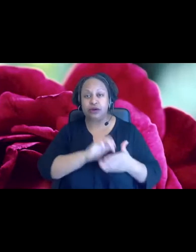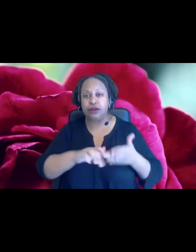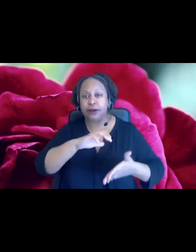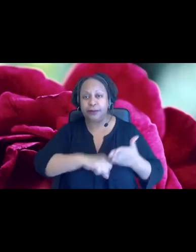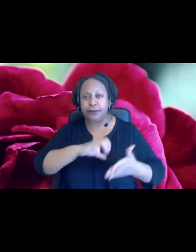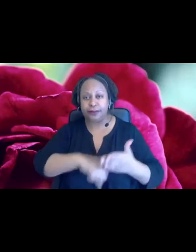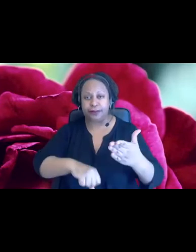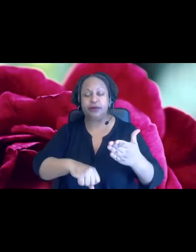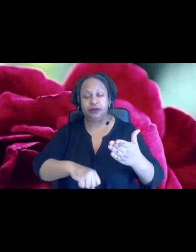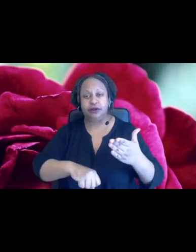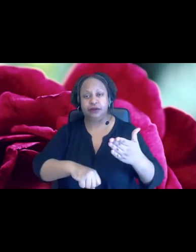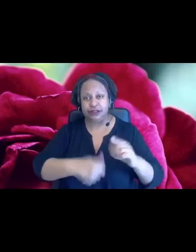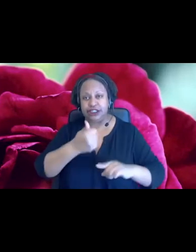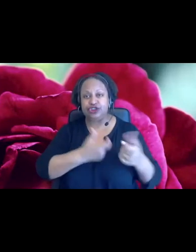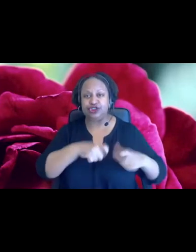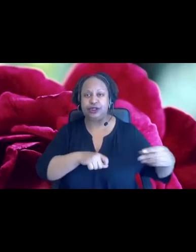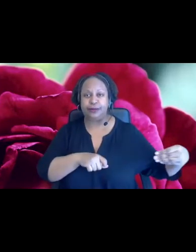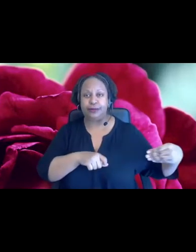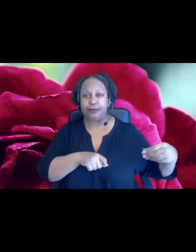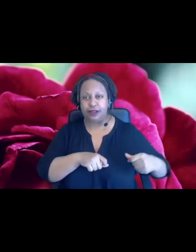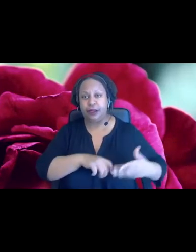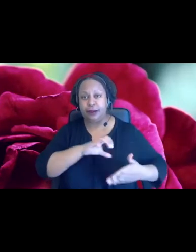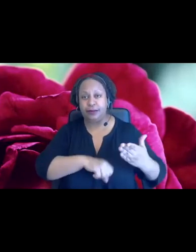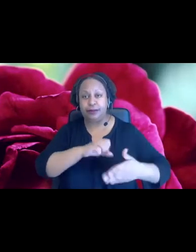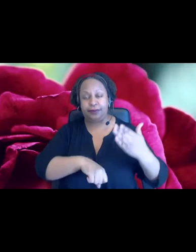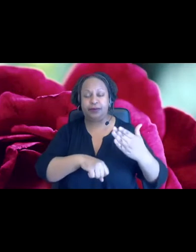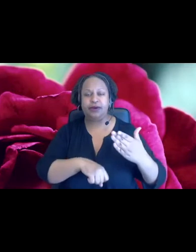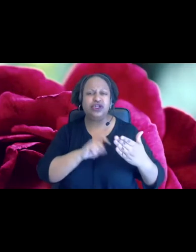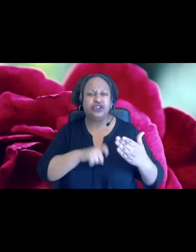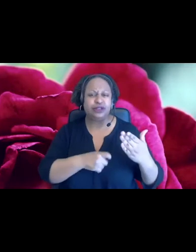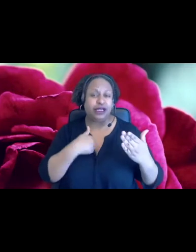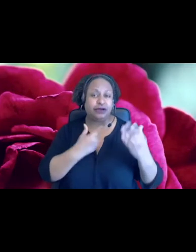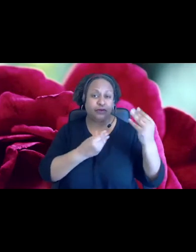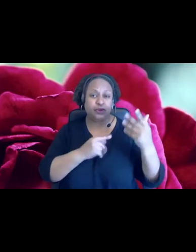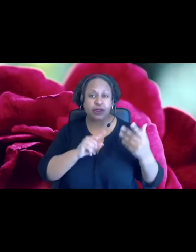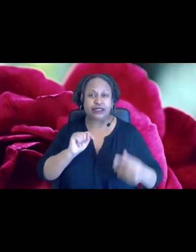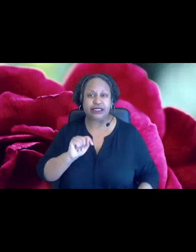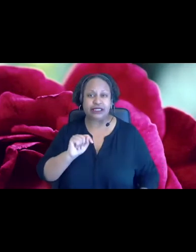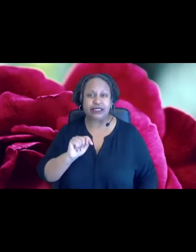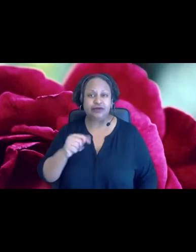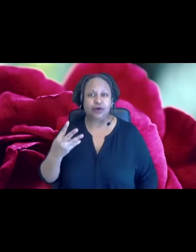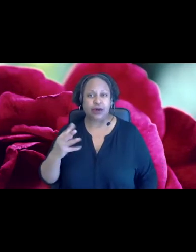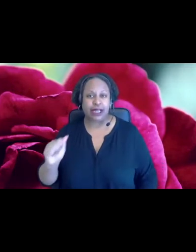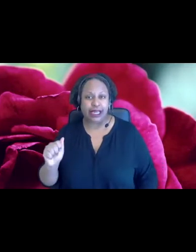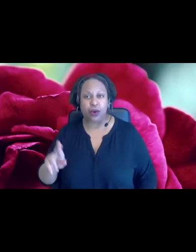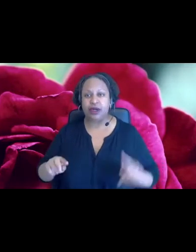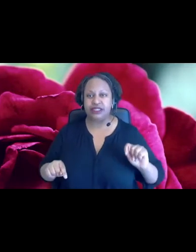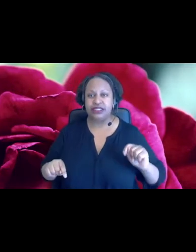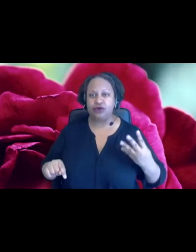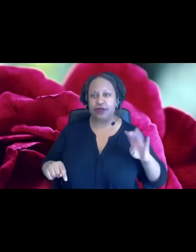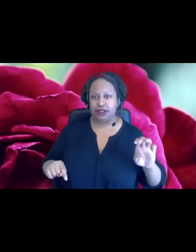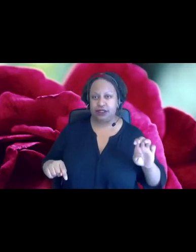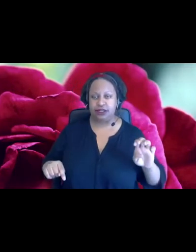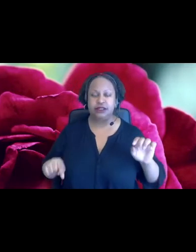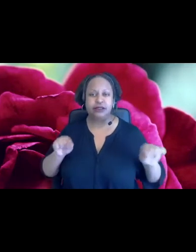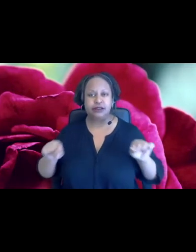been deducted at source. This information would be on the T4A or the T4E slip